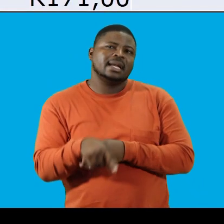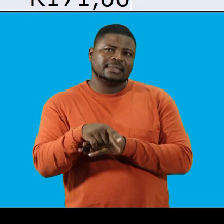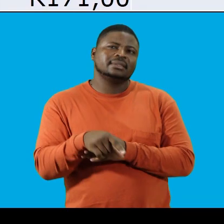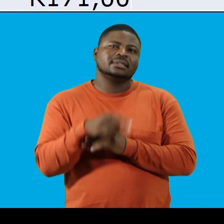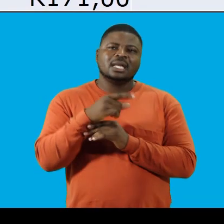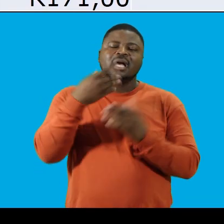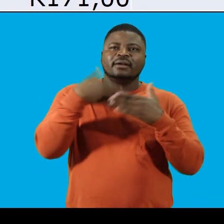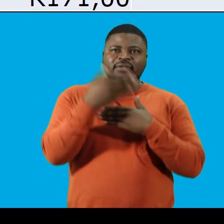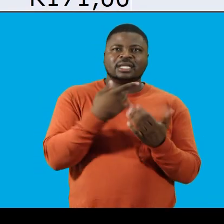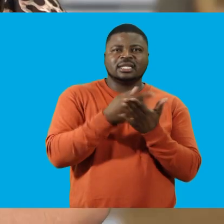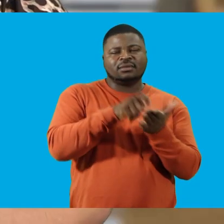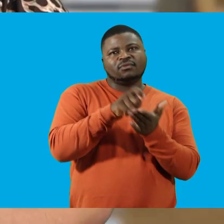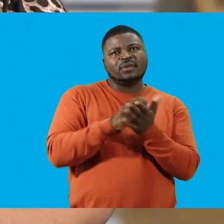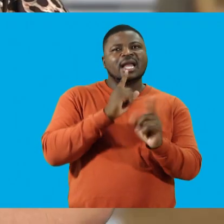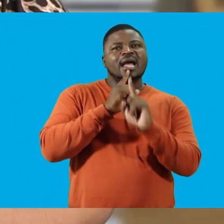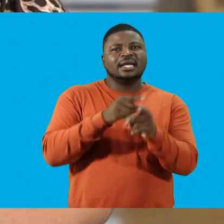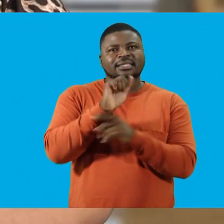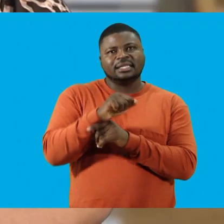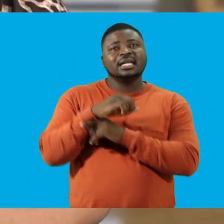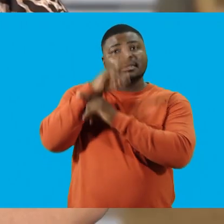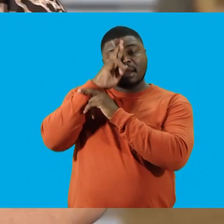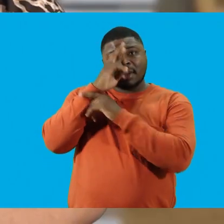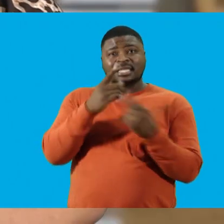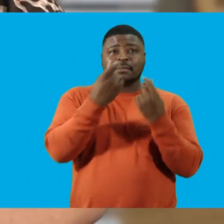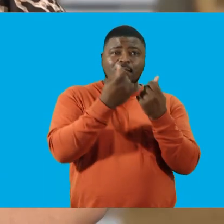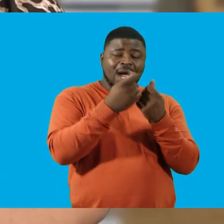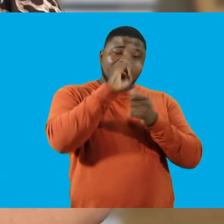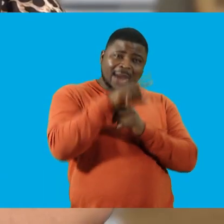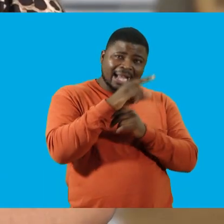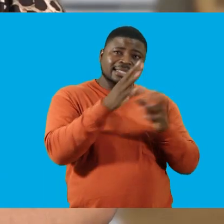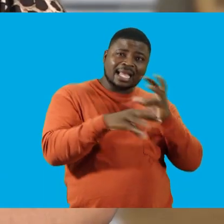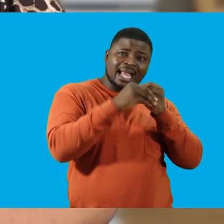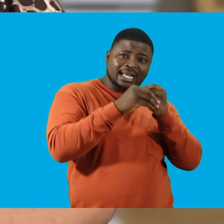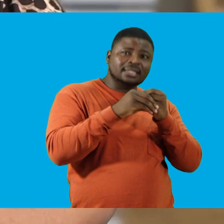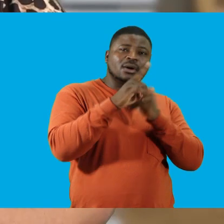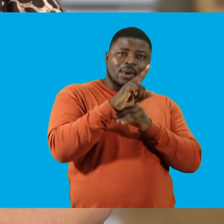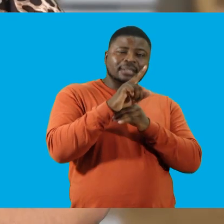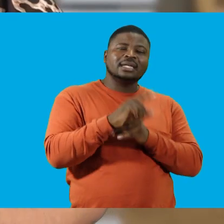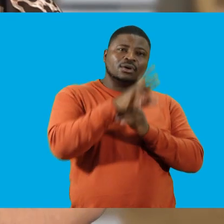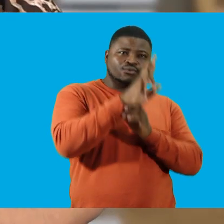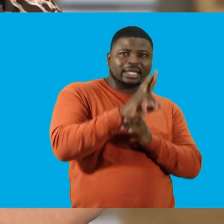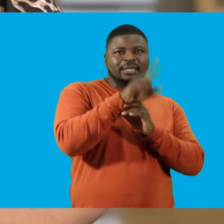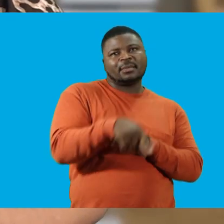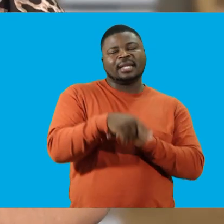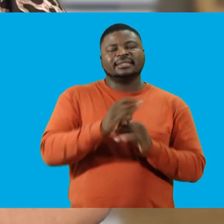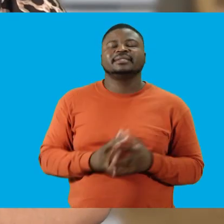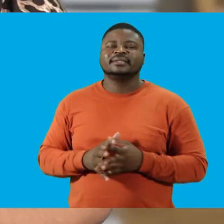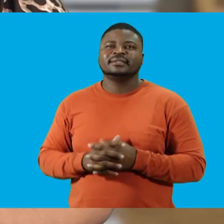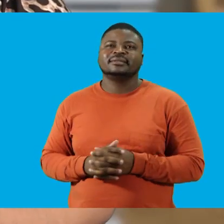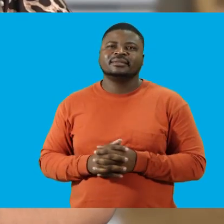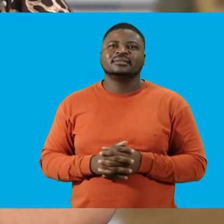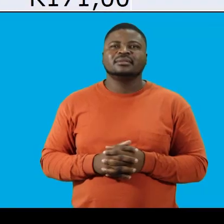then write your answer. Also remember, this is money, so it's going to be 2 decimal places. And